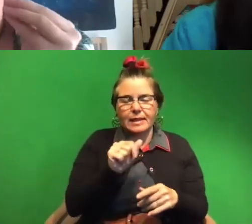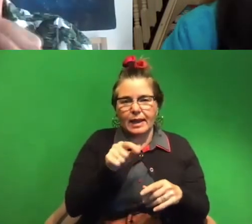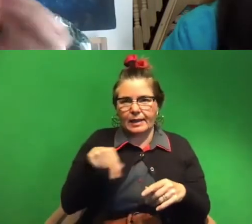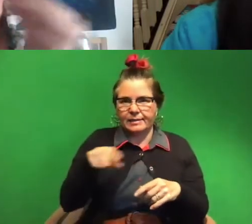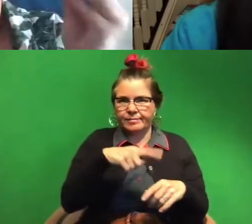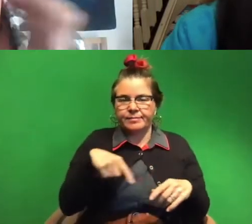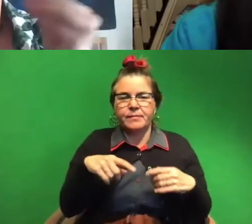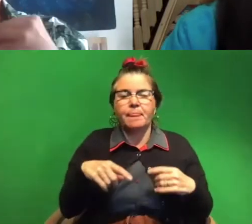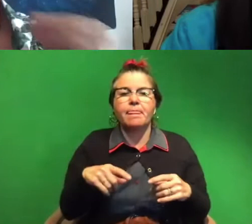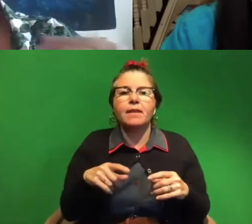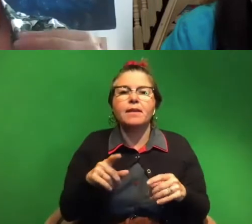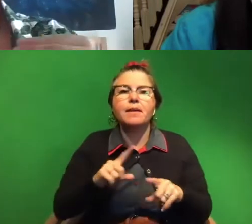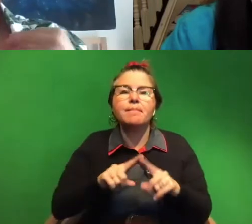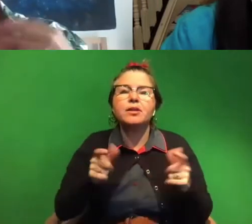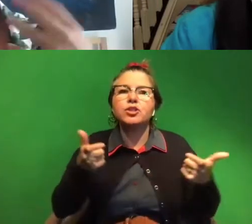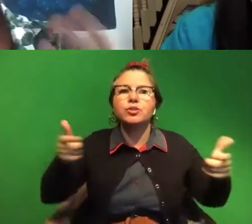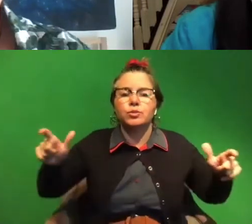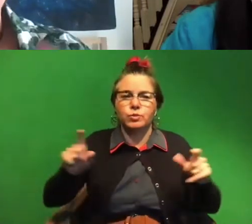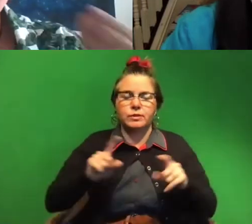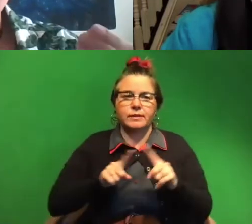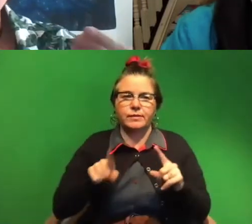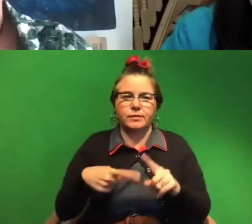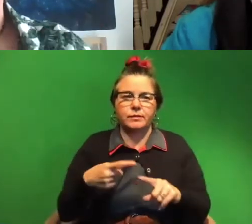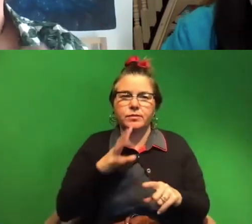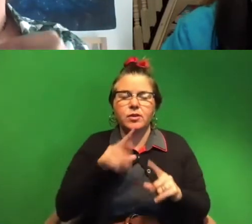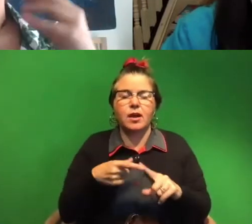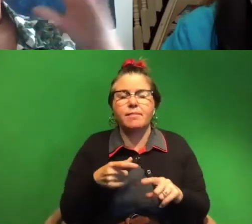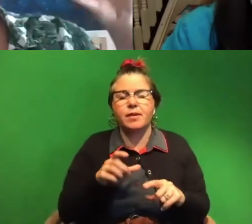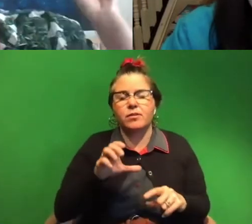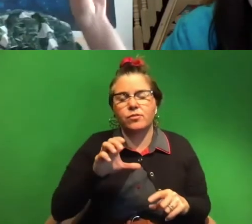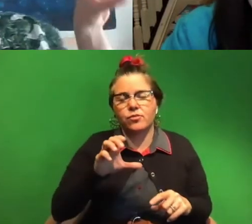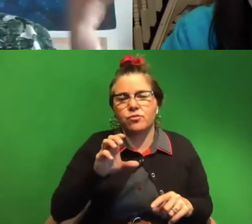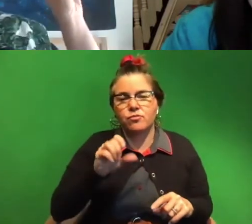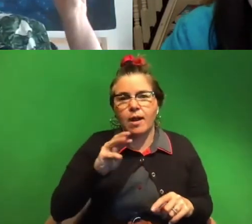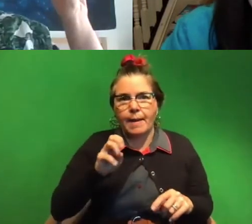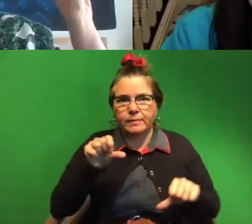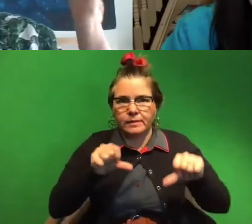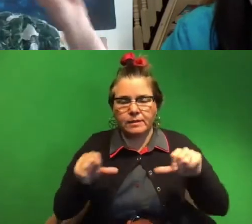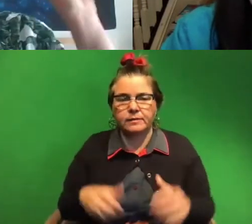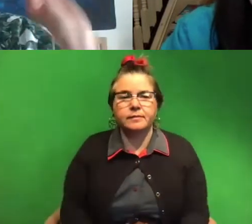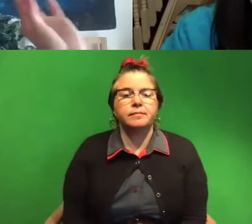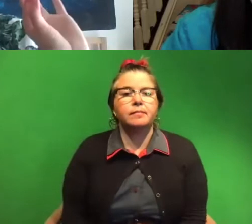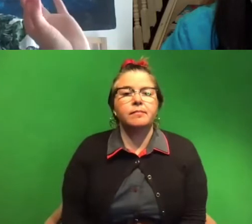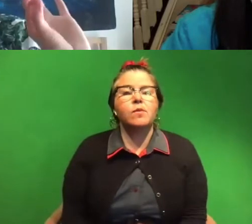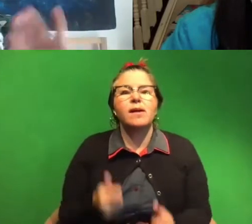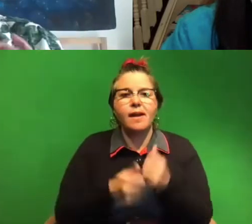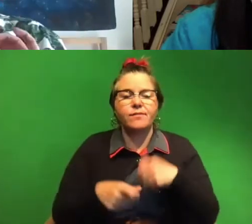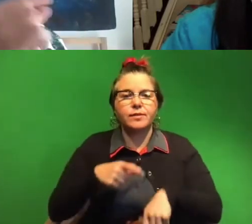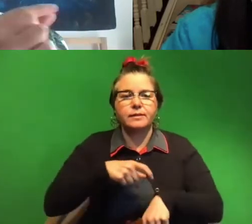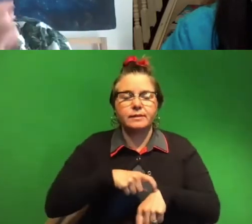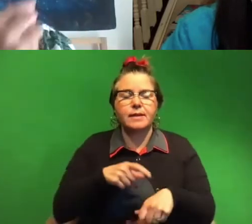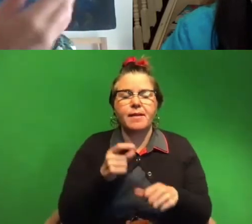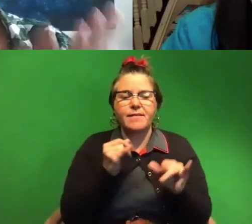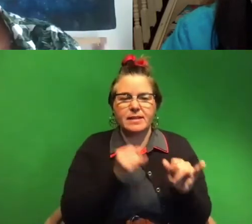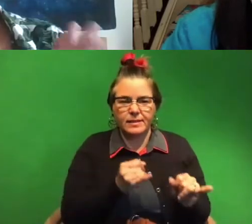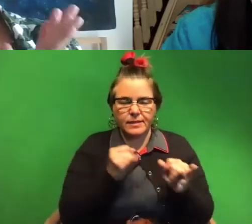a major difference when we're talking about criminalistics. So every single time I get an individual, I'm